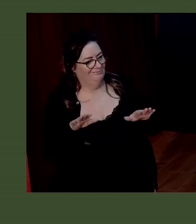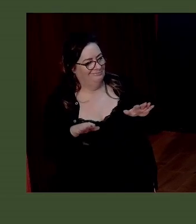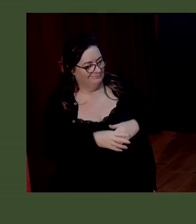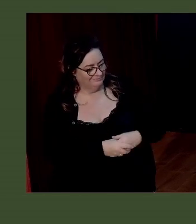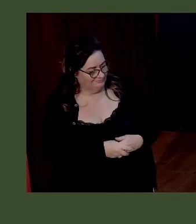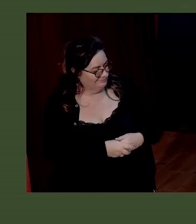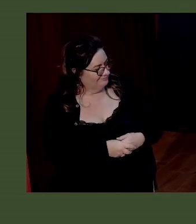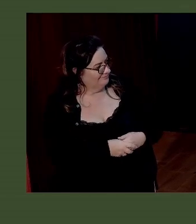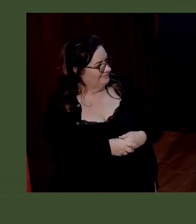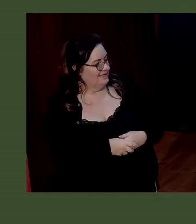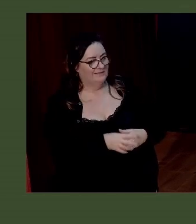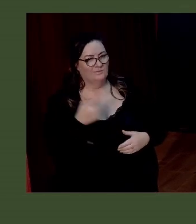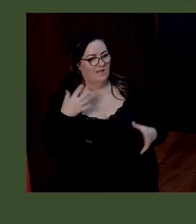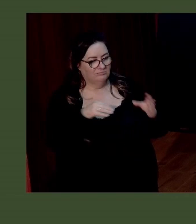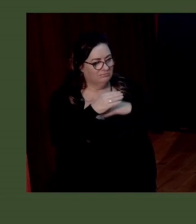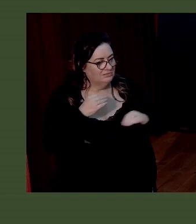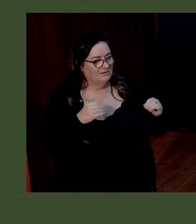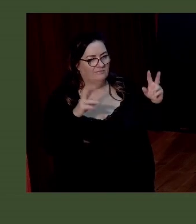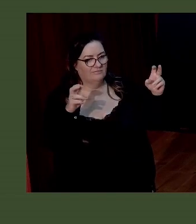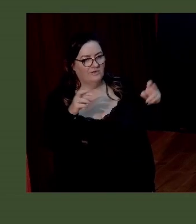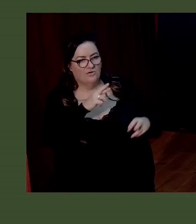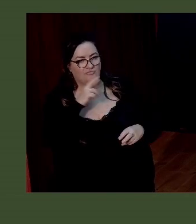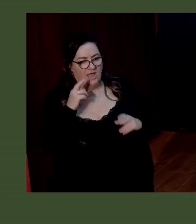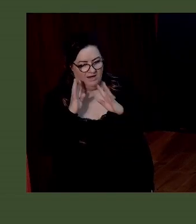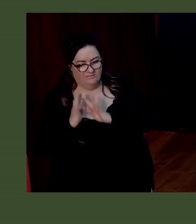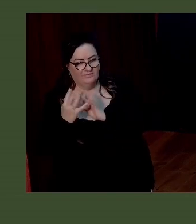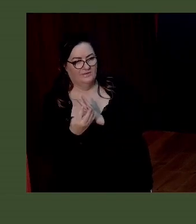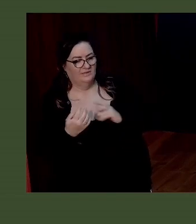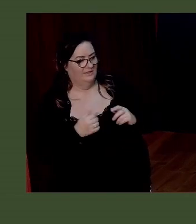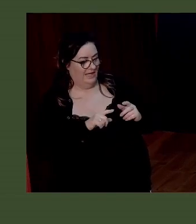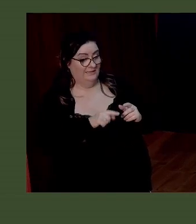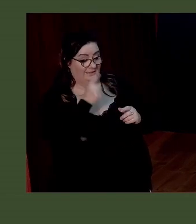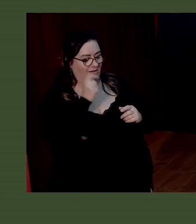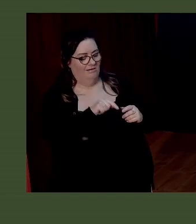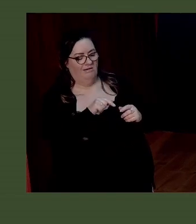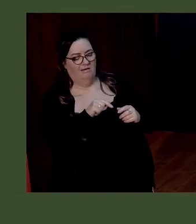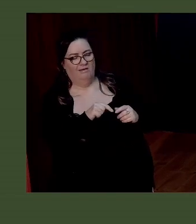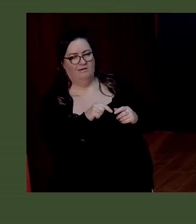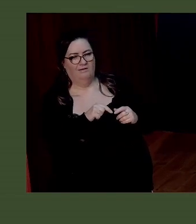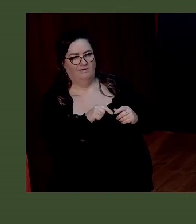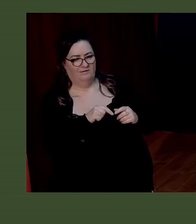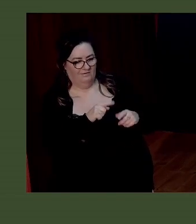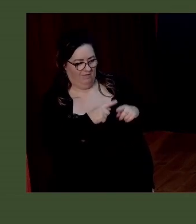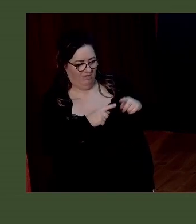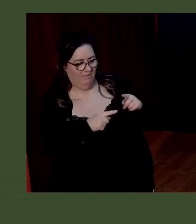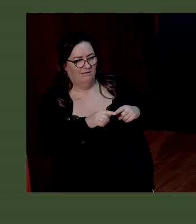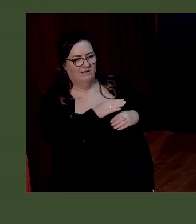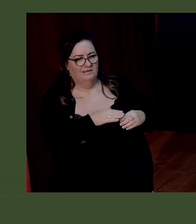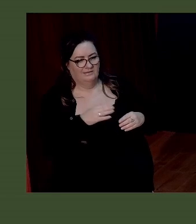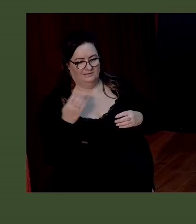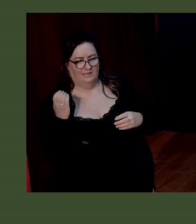And there was great talk of red forts, that flats, the tenements were places in which the